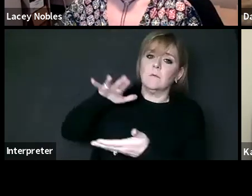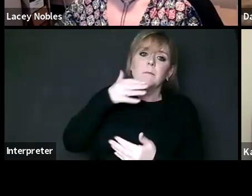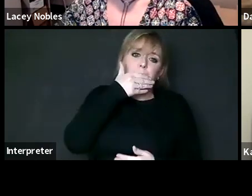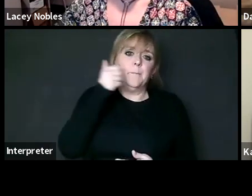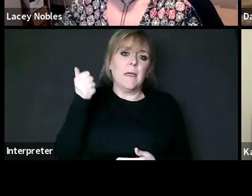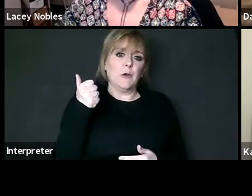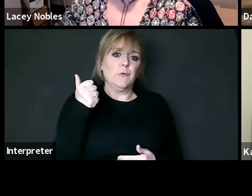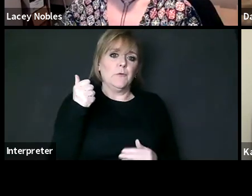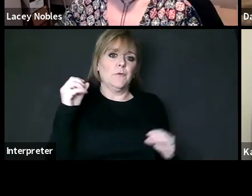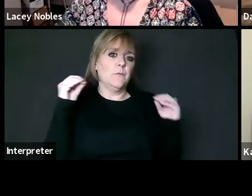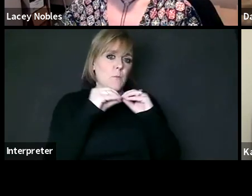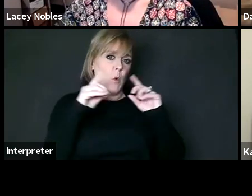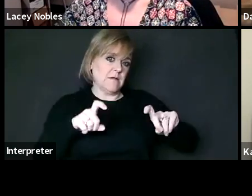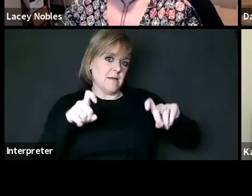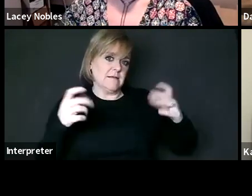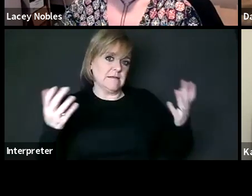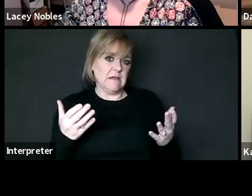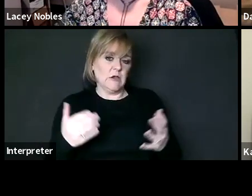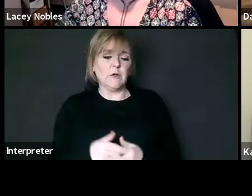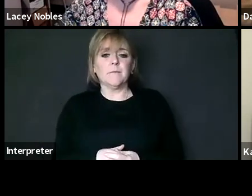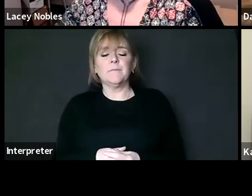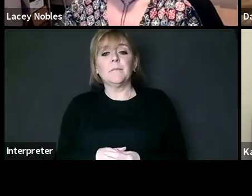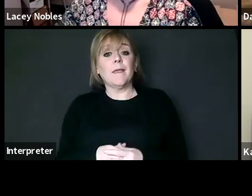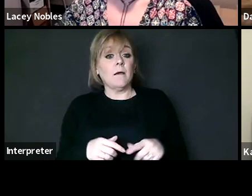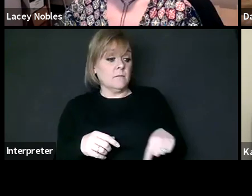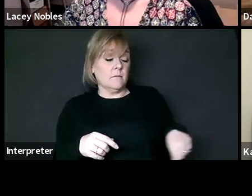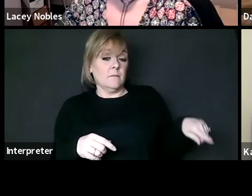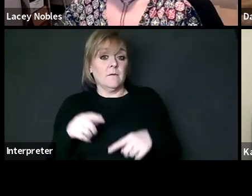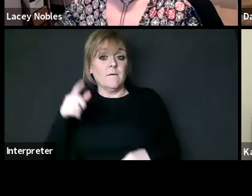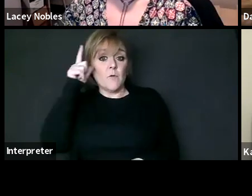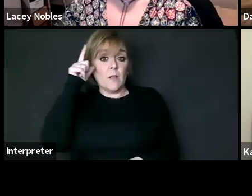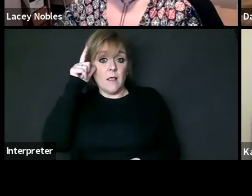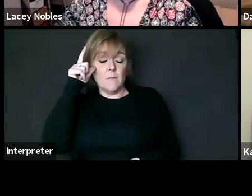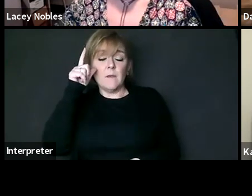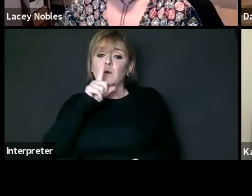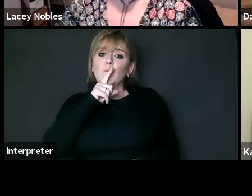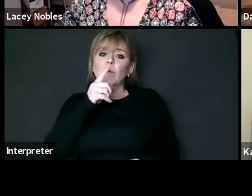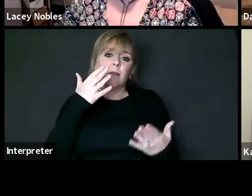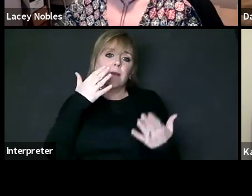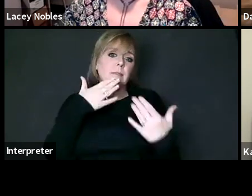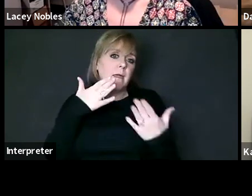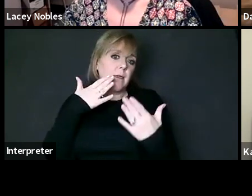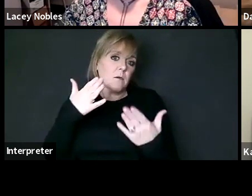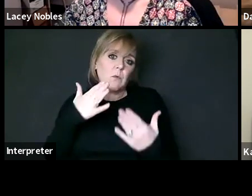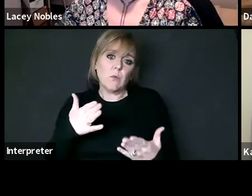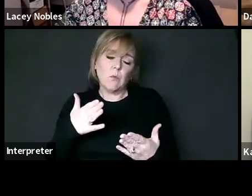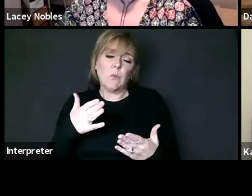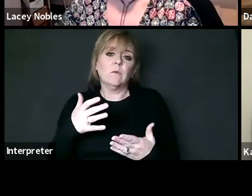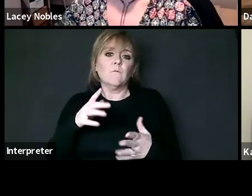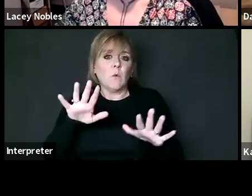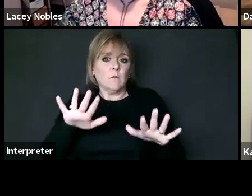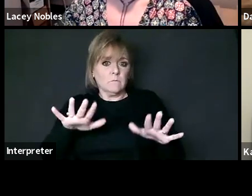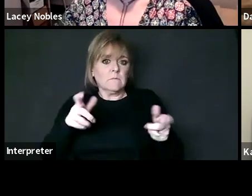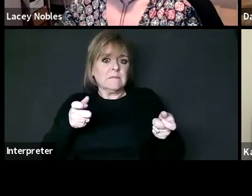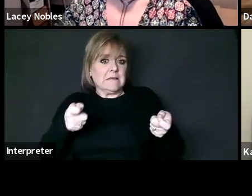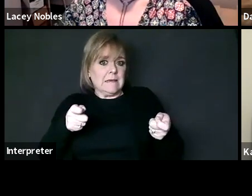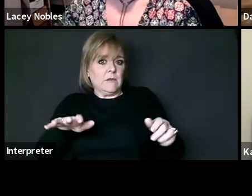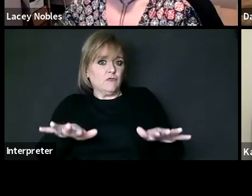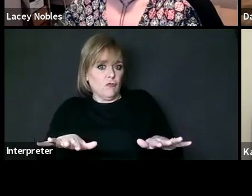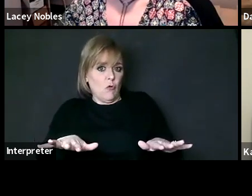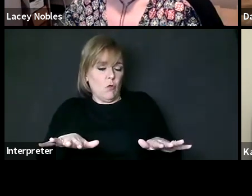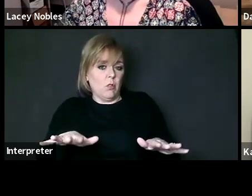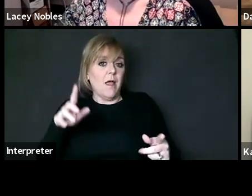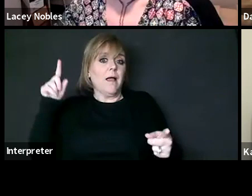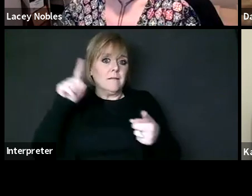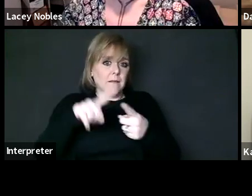Again, pat the citizens of Lubbock for keeping everything at bay until we can actually get more testing. You guys have done a great job. We got work to do, but you guys